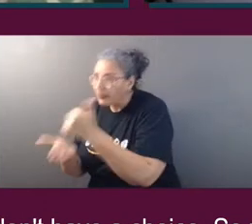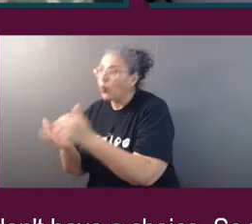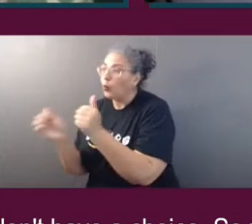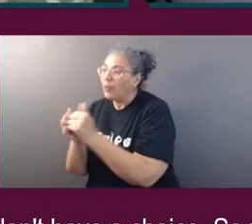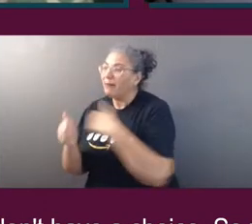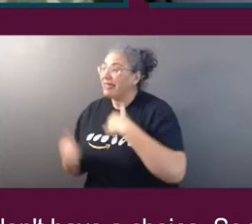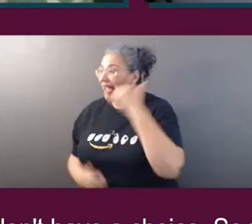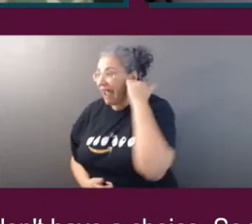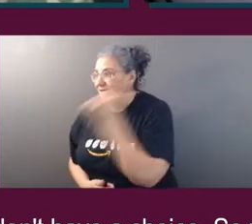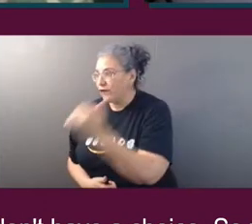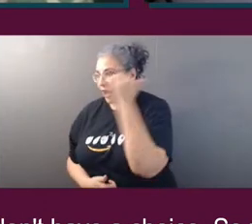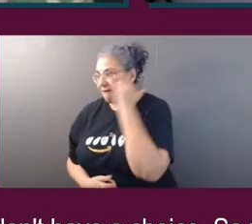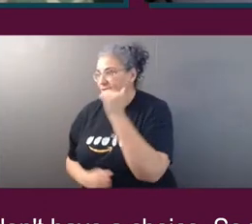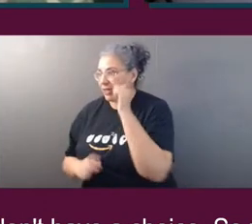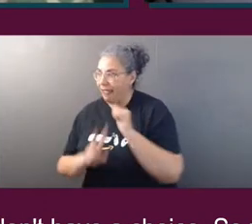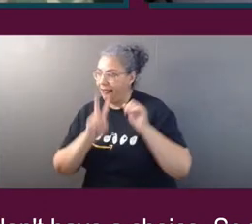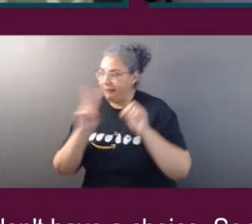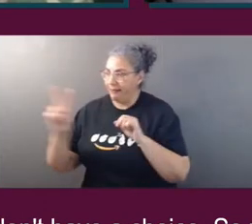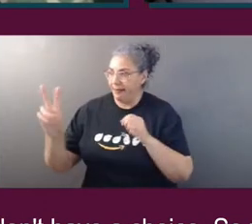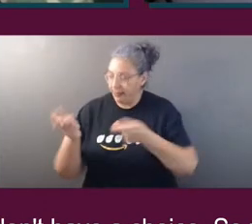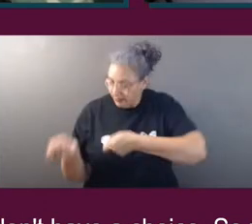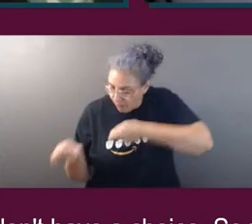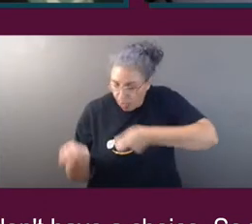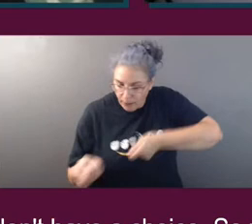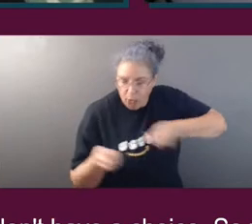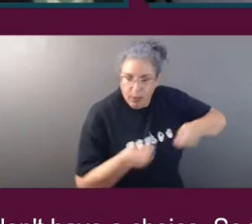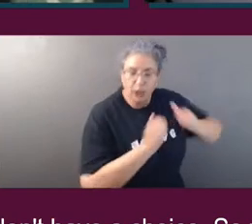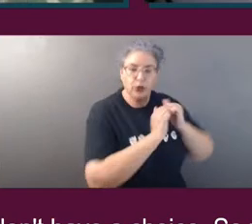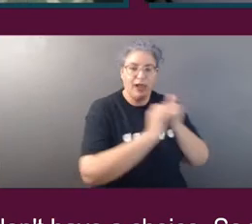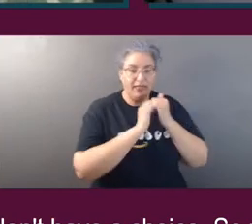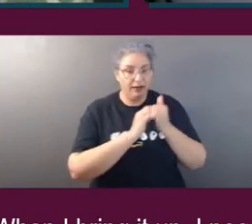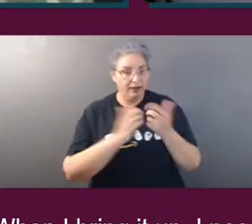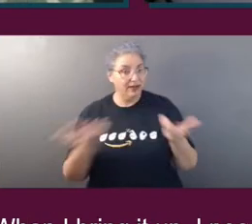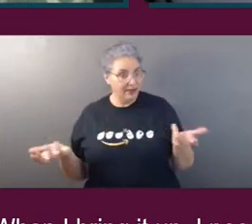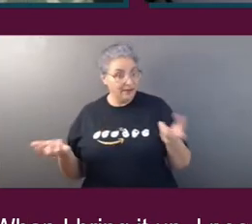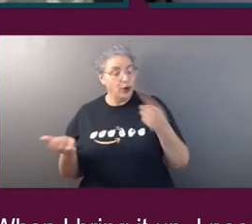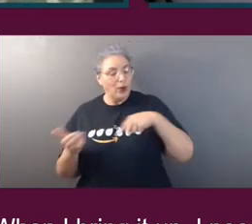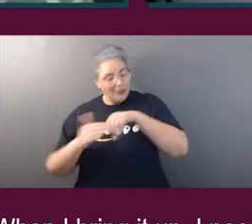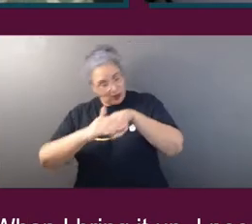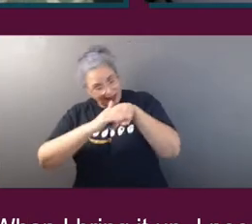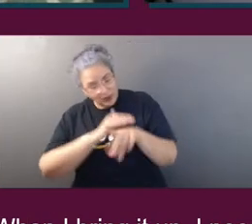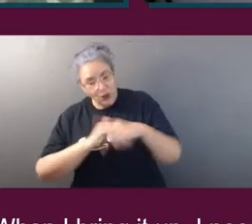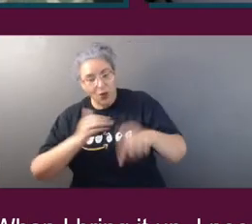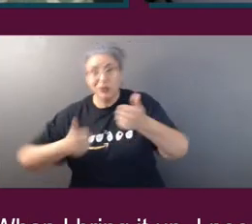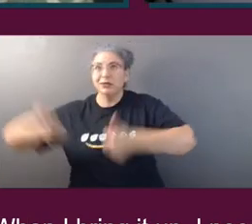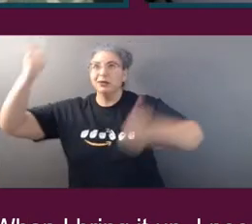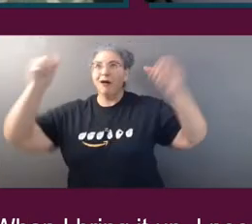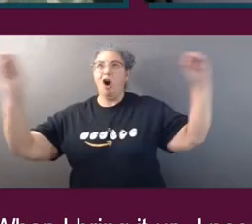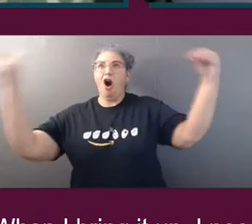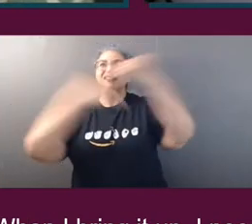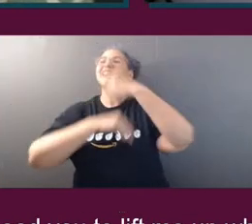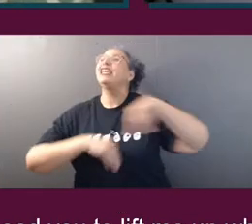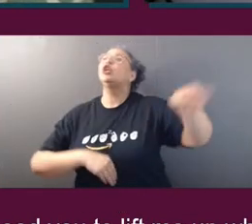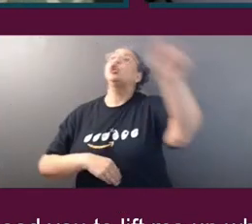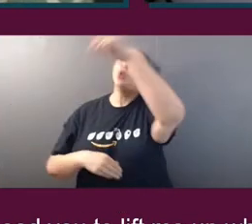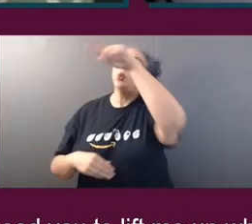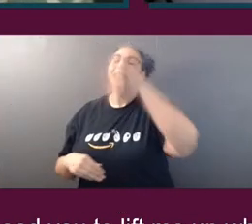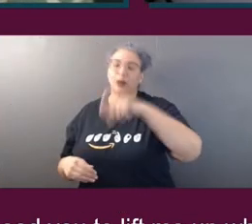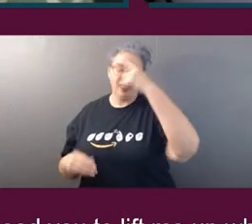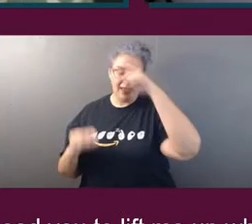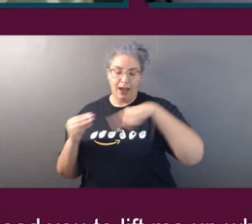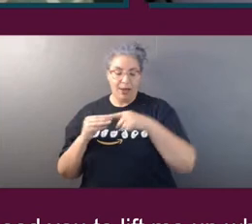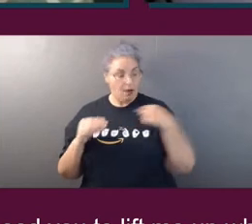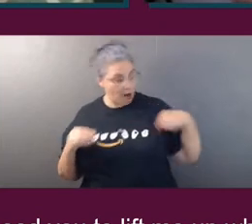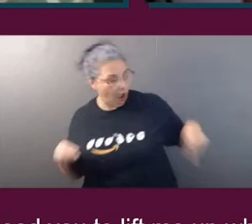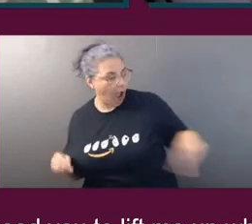journey. So I think the more we can really get into the executive suites and say, here's why you need to think about us more. All of us,